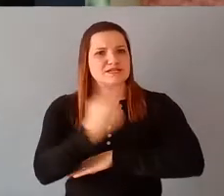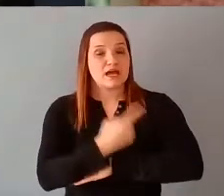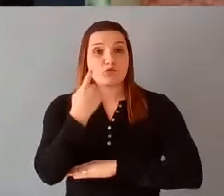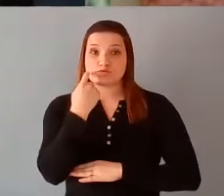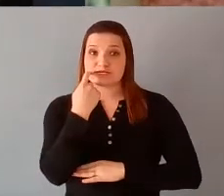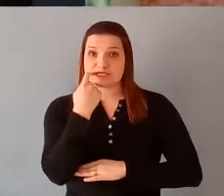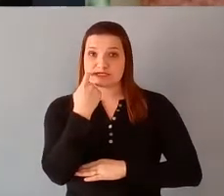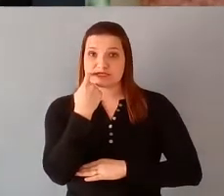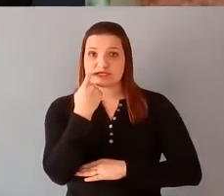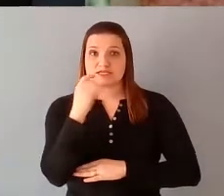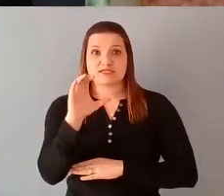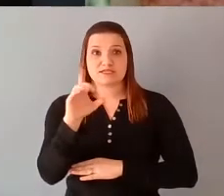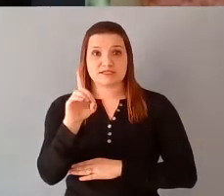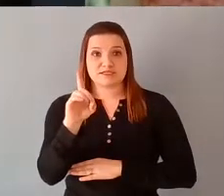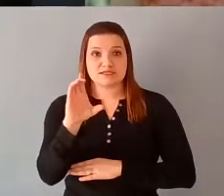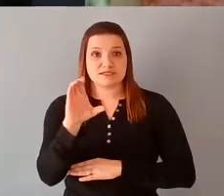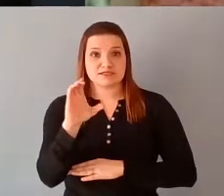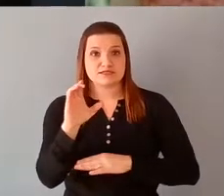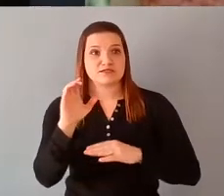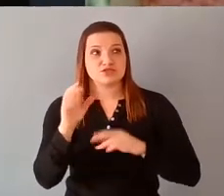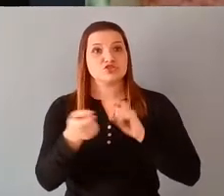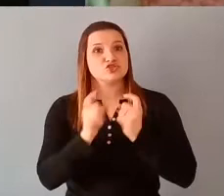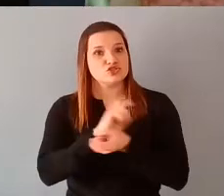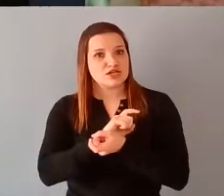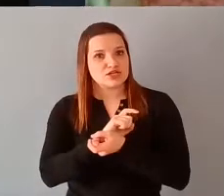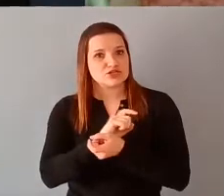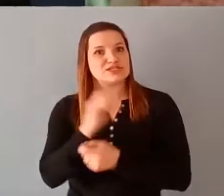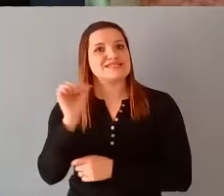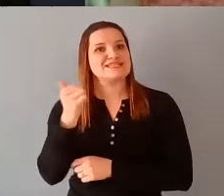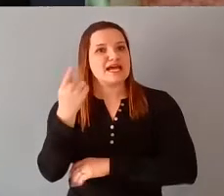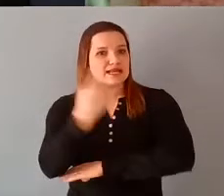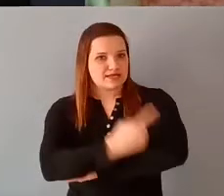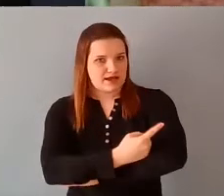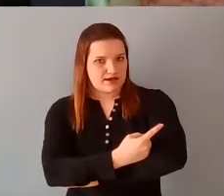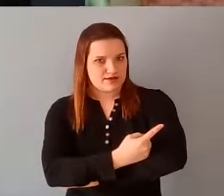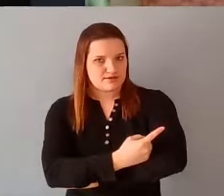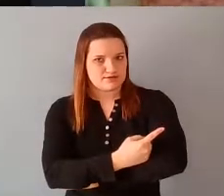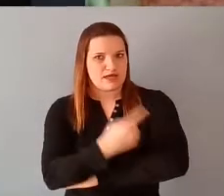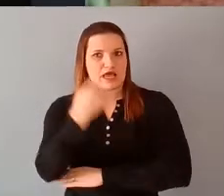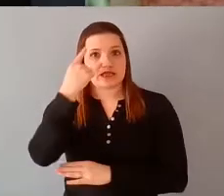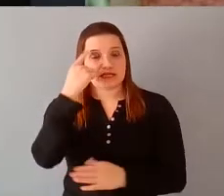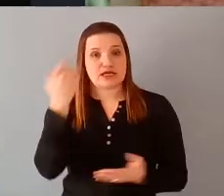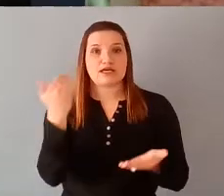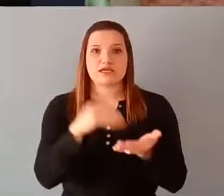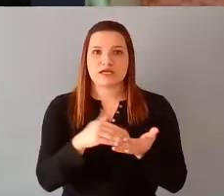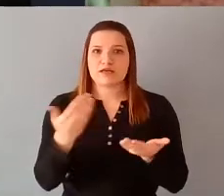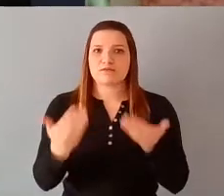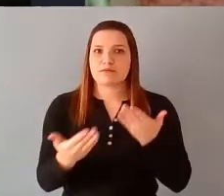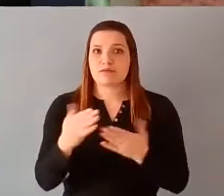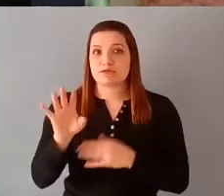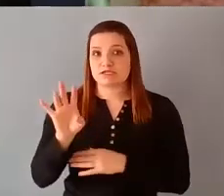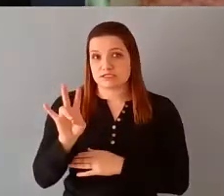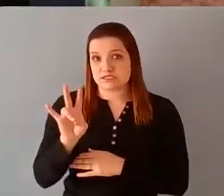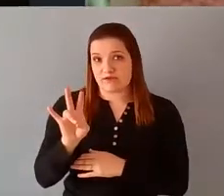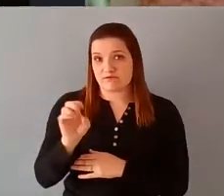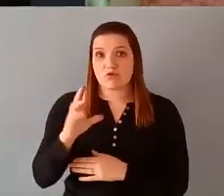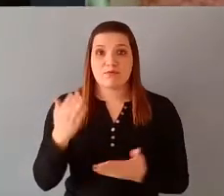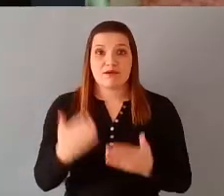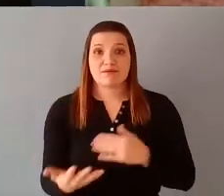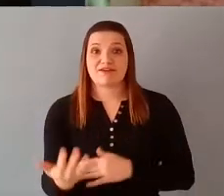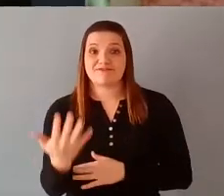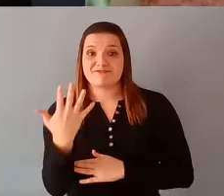the CDC has dropped that down to 10 and is considering dropping it to 7 or is even as low as 5